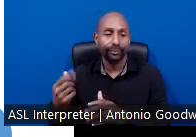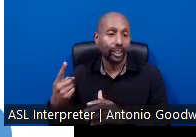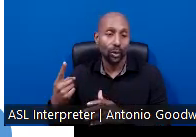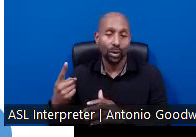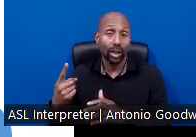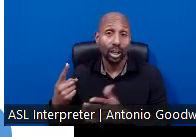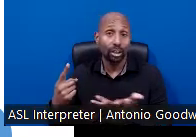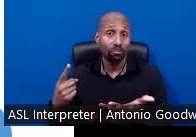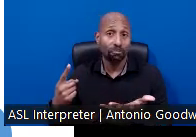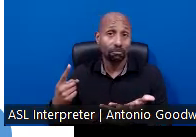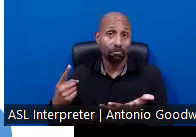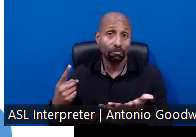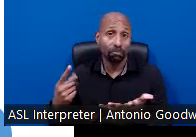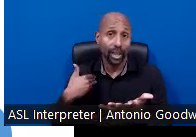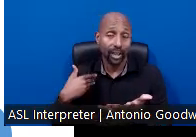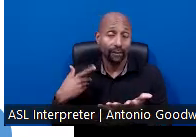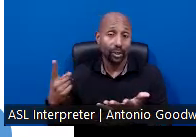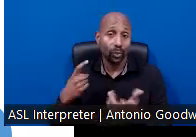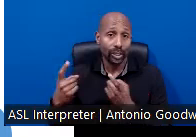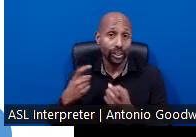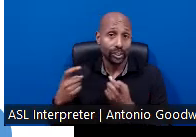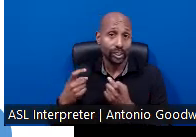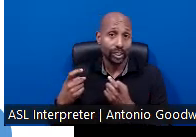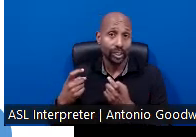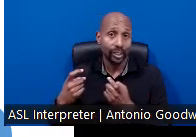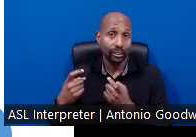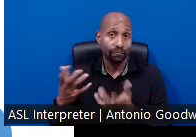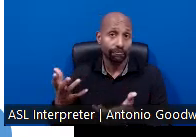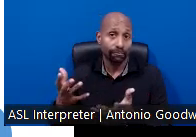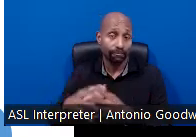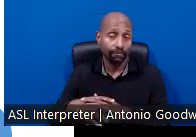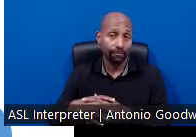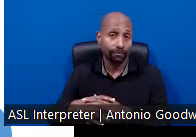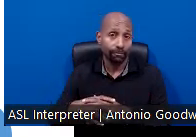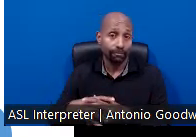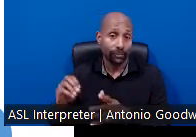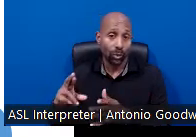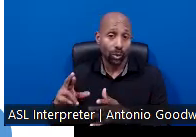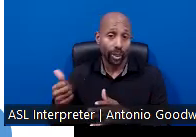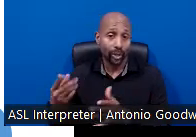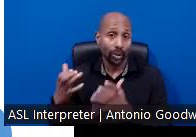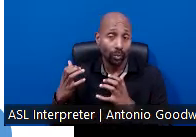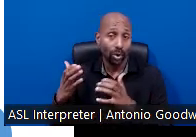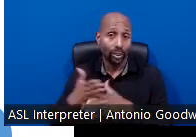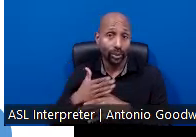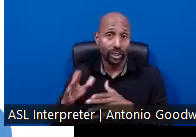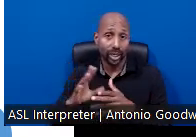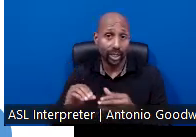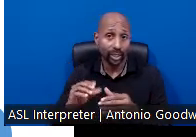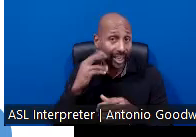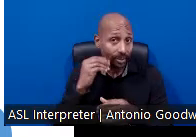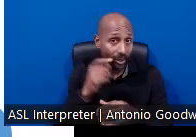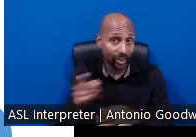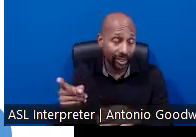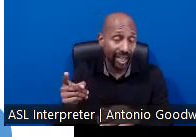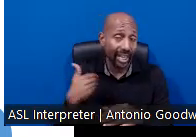interested or anyone have a question they're interested in having an answer to, or perhaps want to share an experience they've had recently in the past